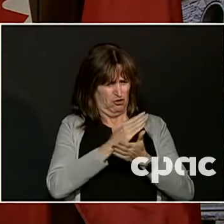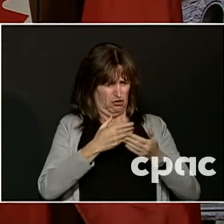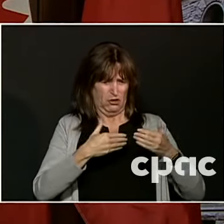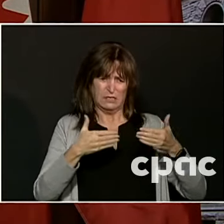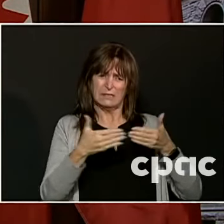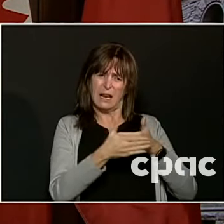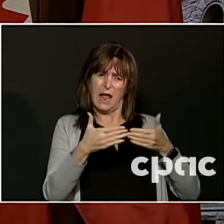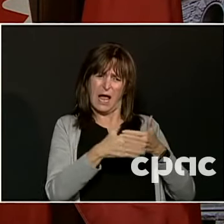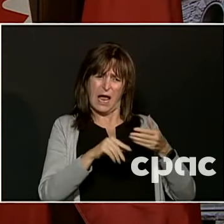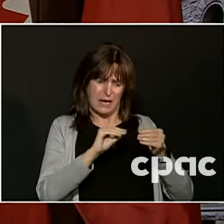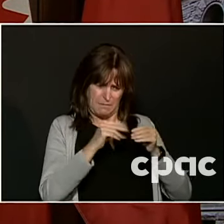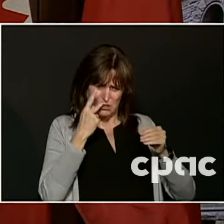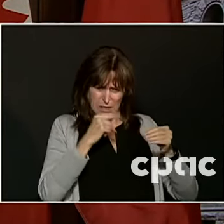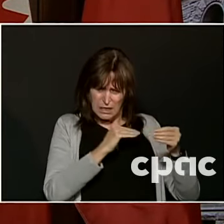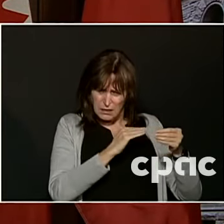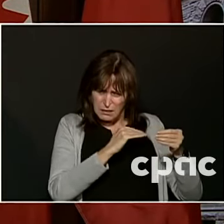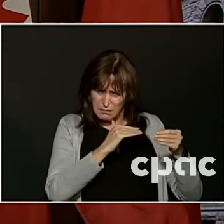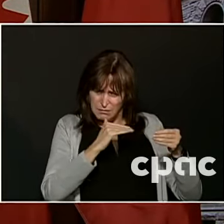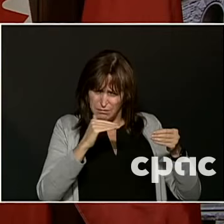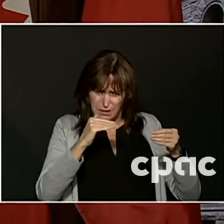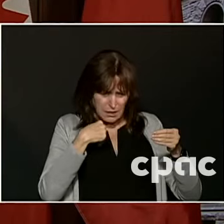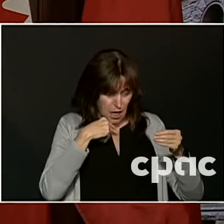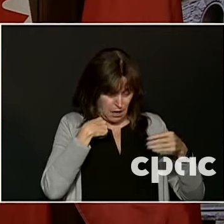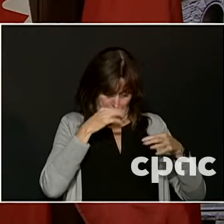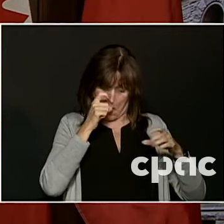sorry, just my own problem with my eyesight here.